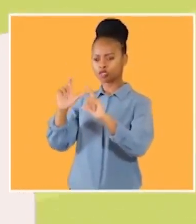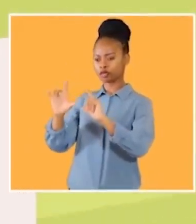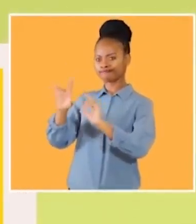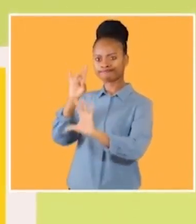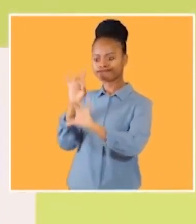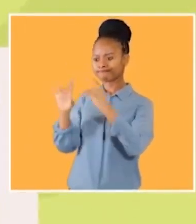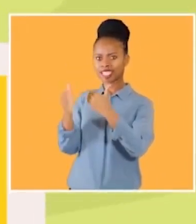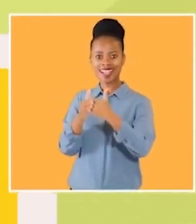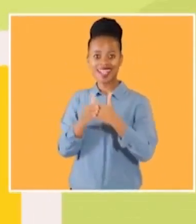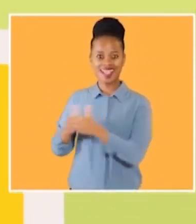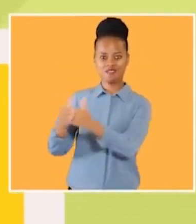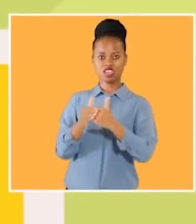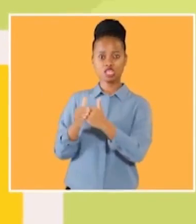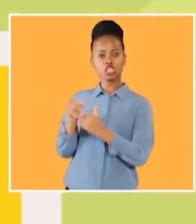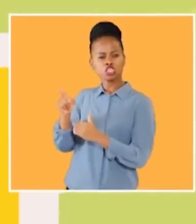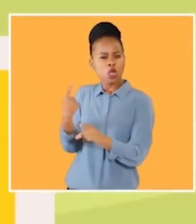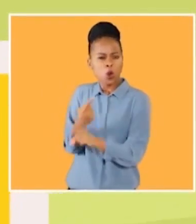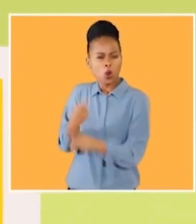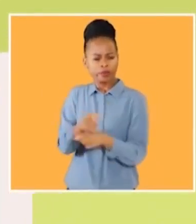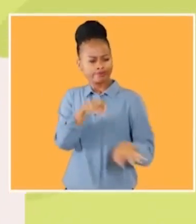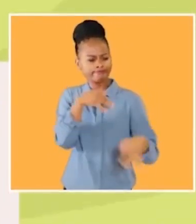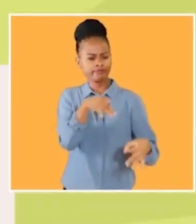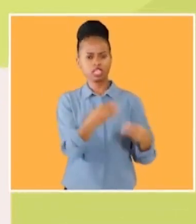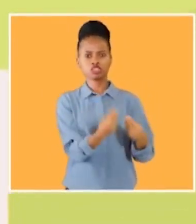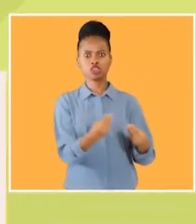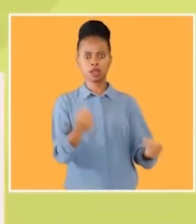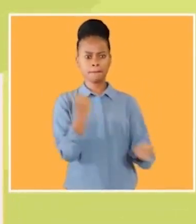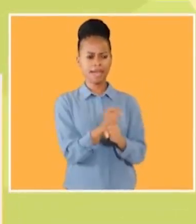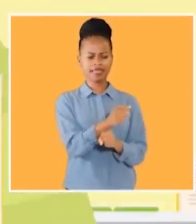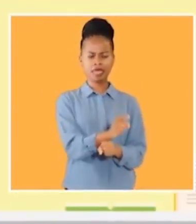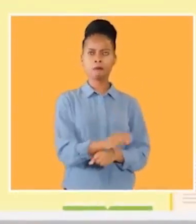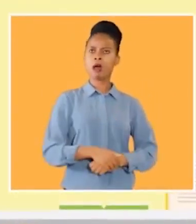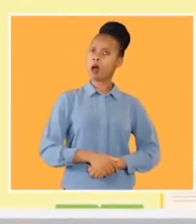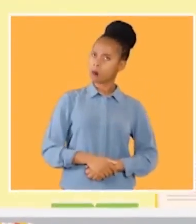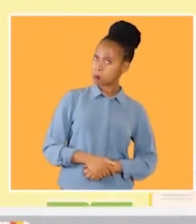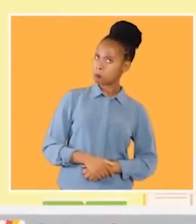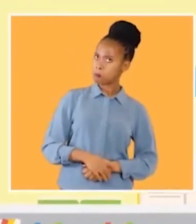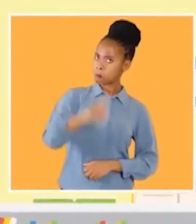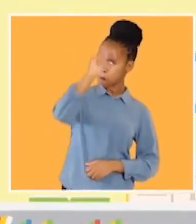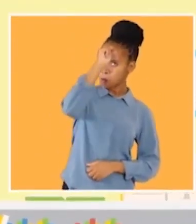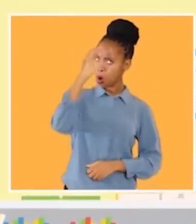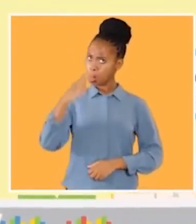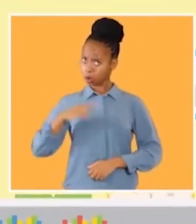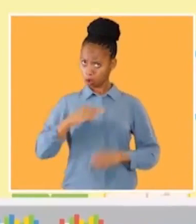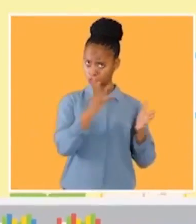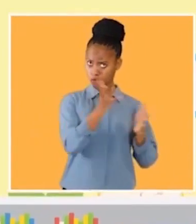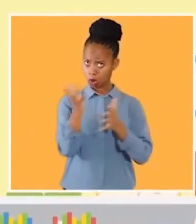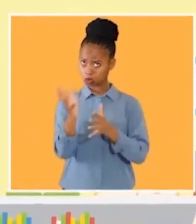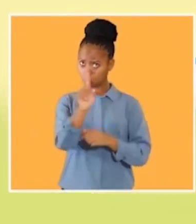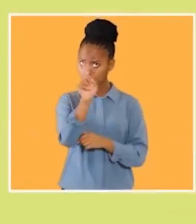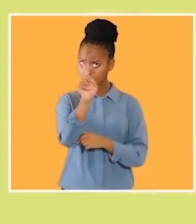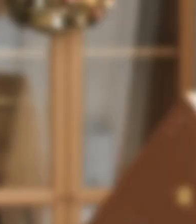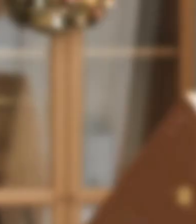discusses gender stereotypes and role models with the children to help them reflect on gender identity and